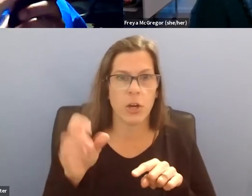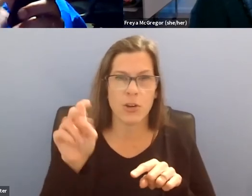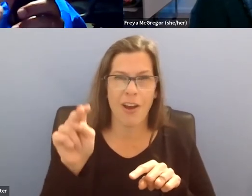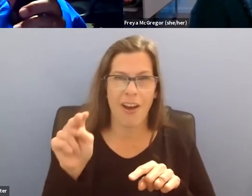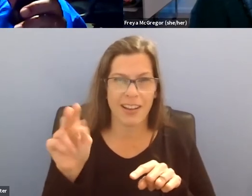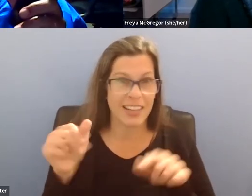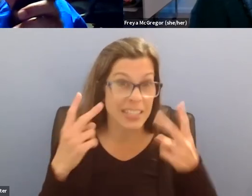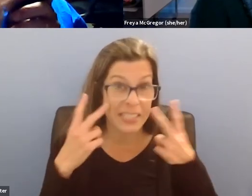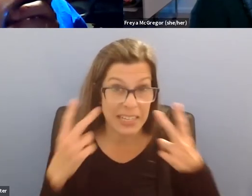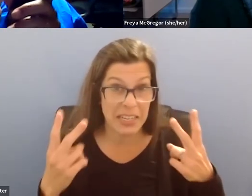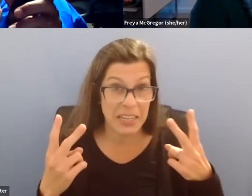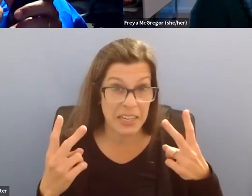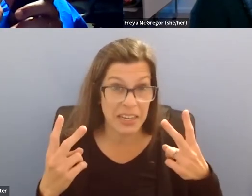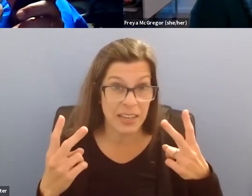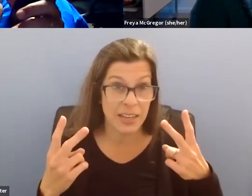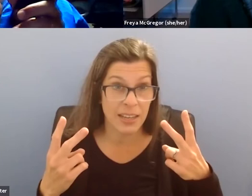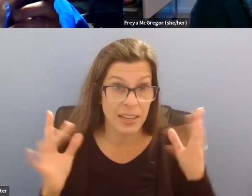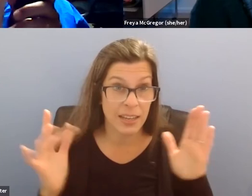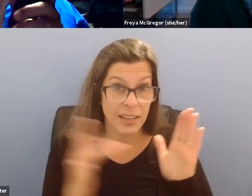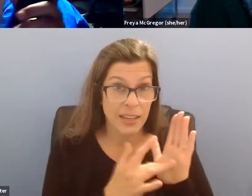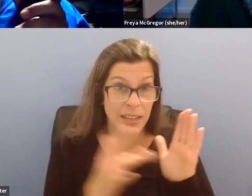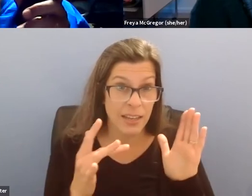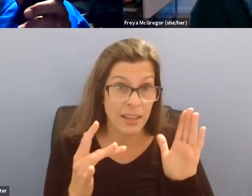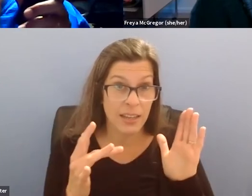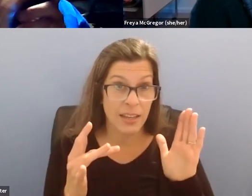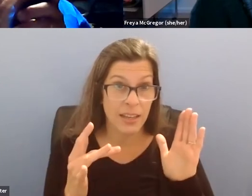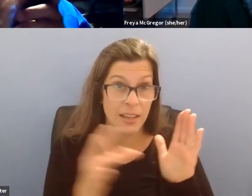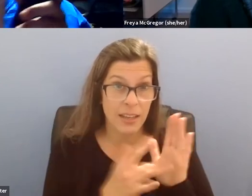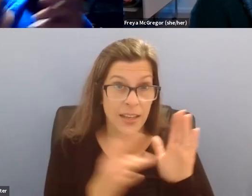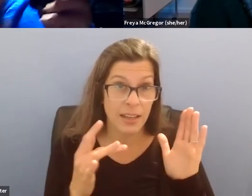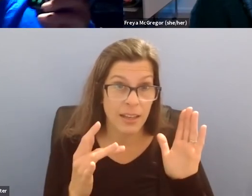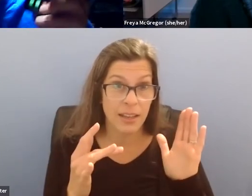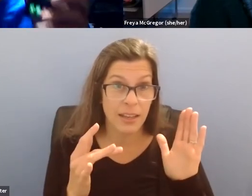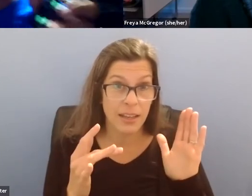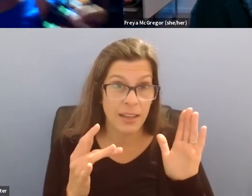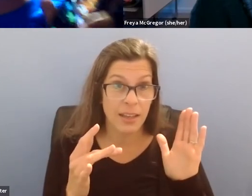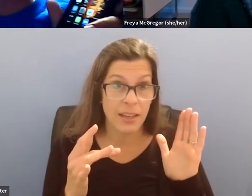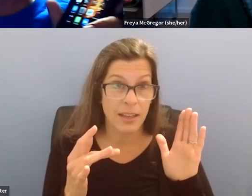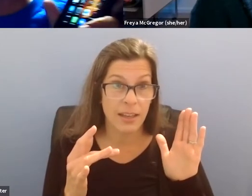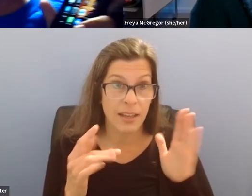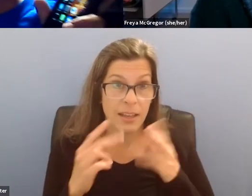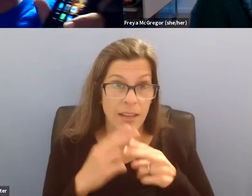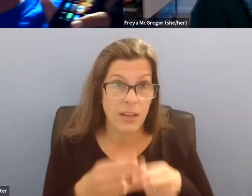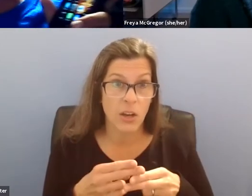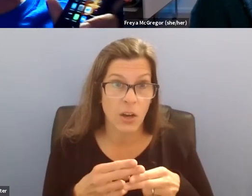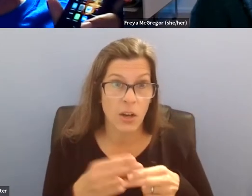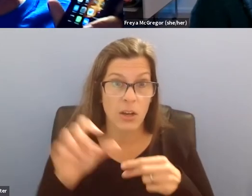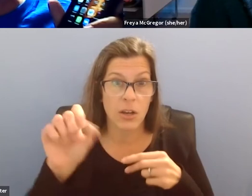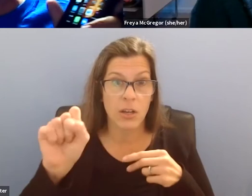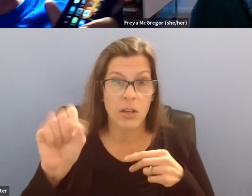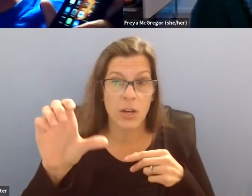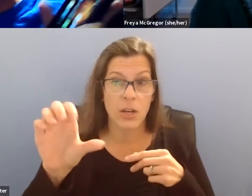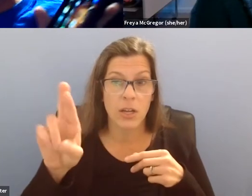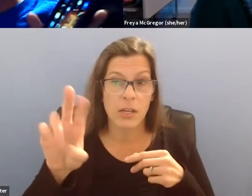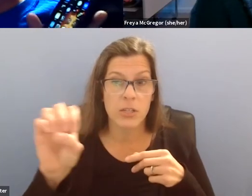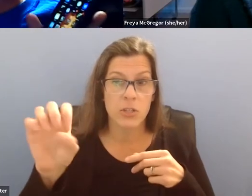I don't know if you can see it, but there's something called a screen curtain. That is,